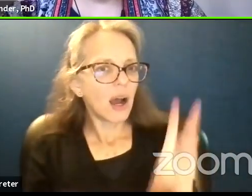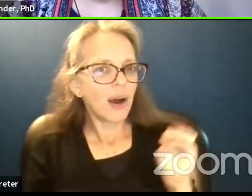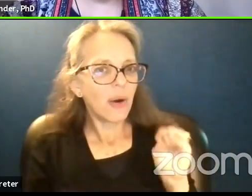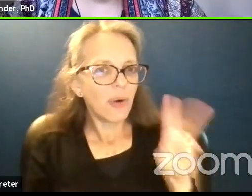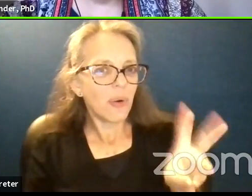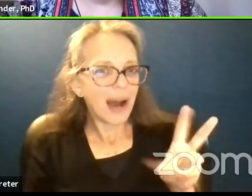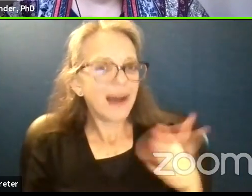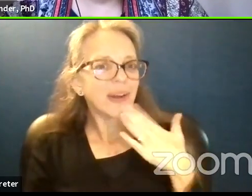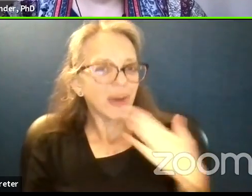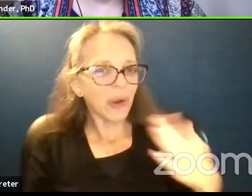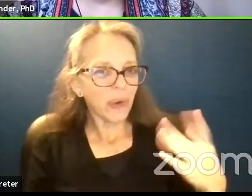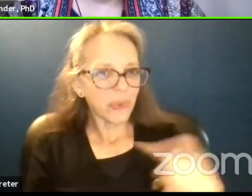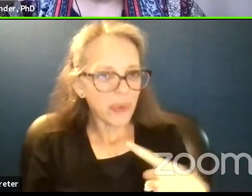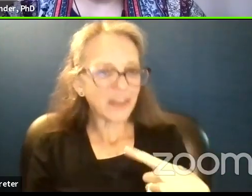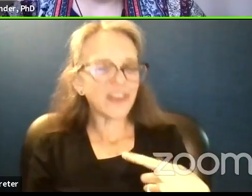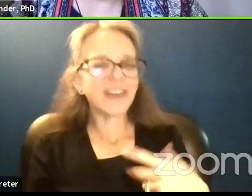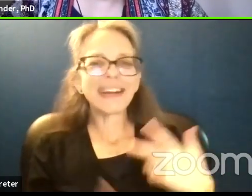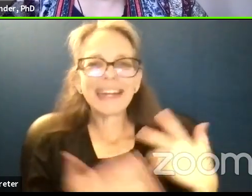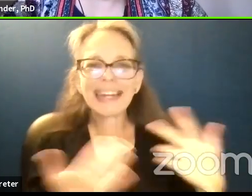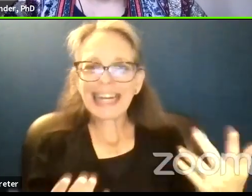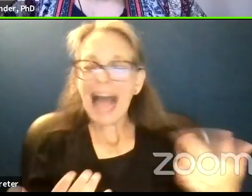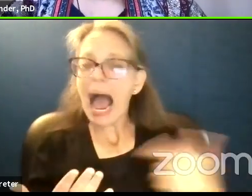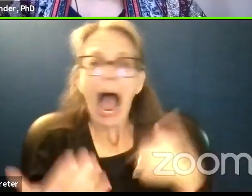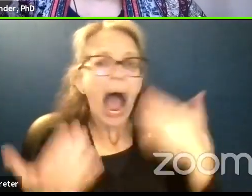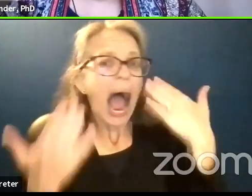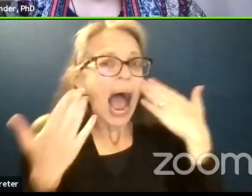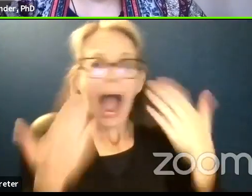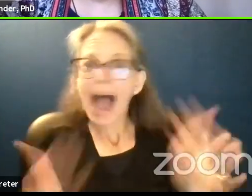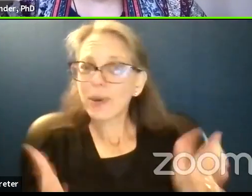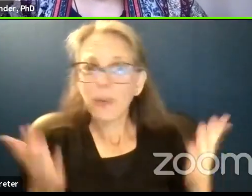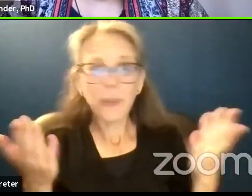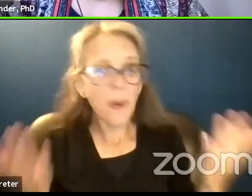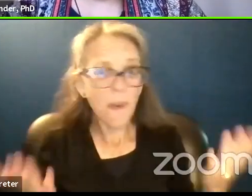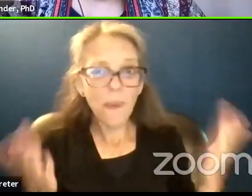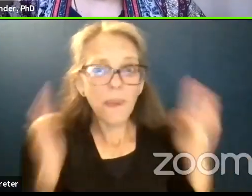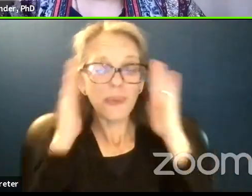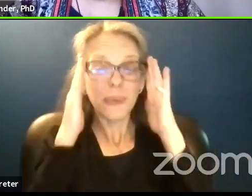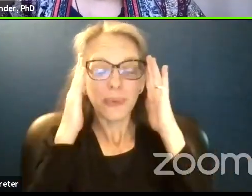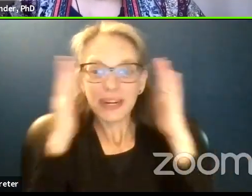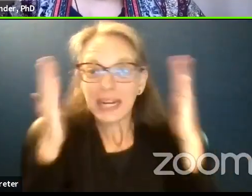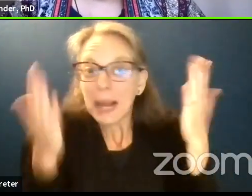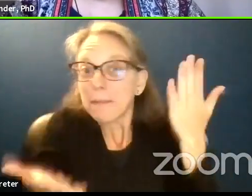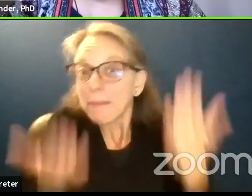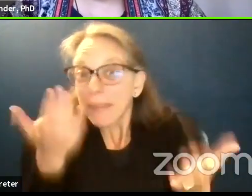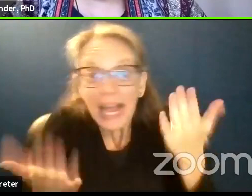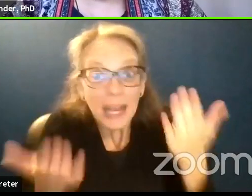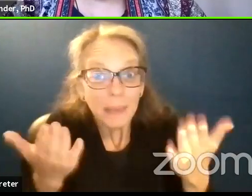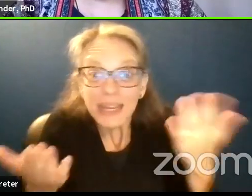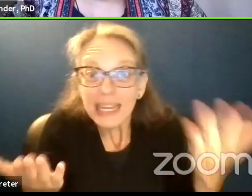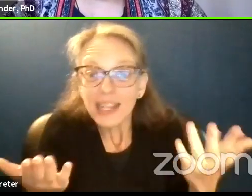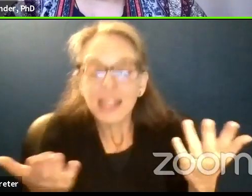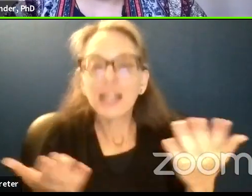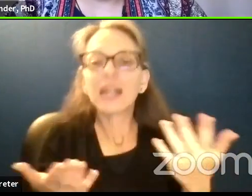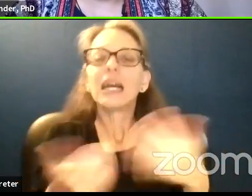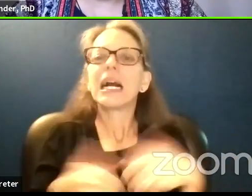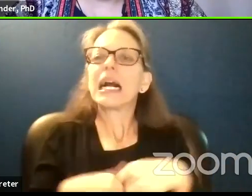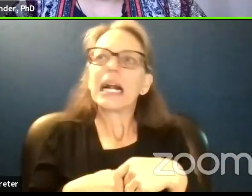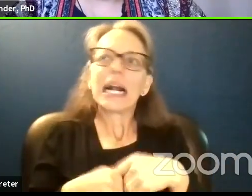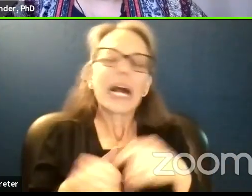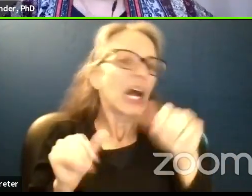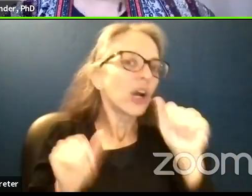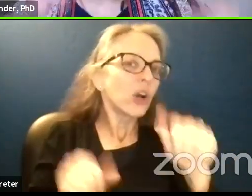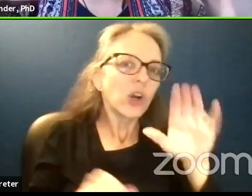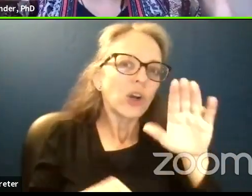good question, you know, we answer, I don't know. And this is, I don't know, maybe. I think that, you know, it could end